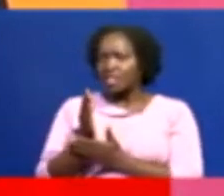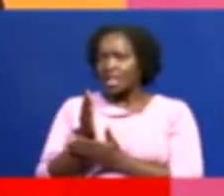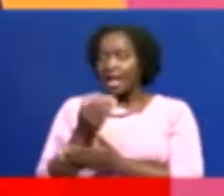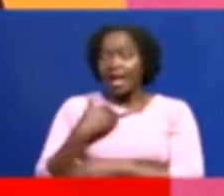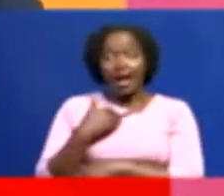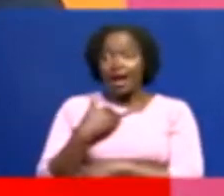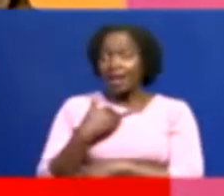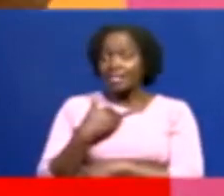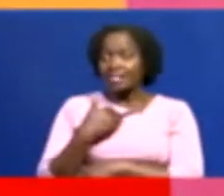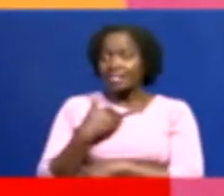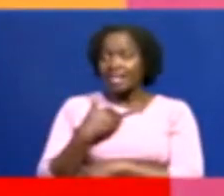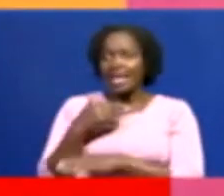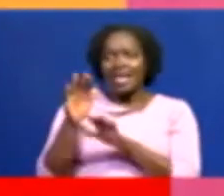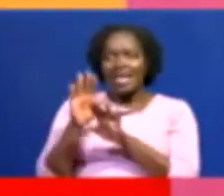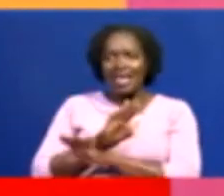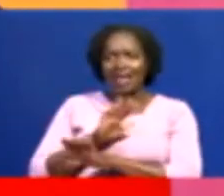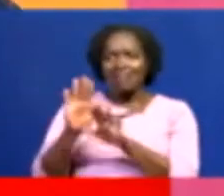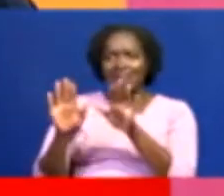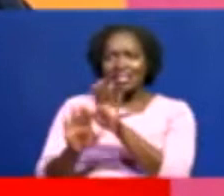has all the epistemic